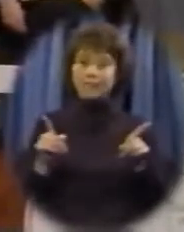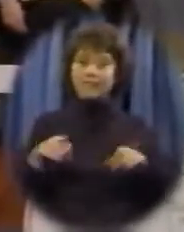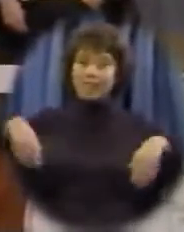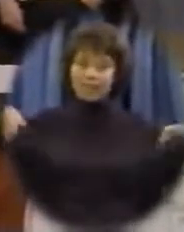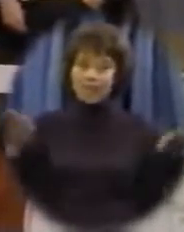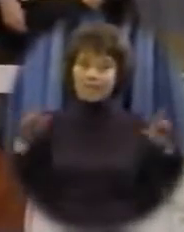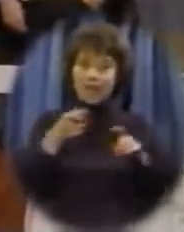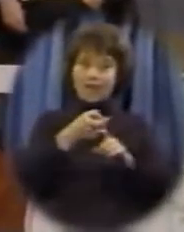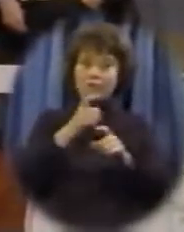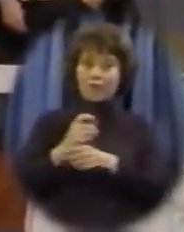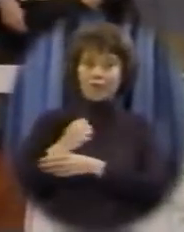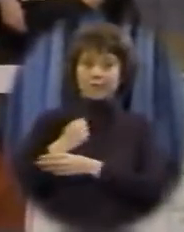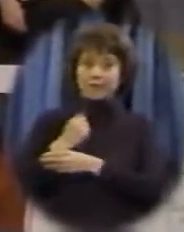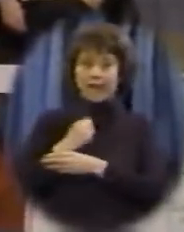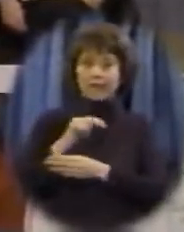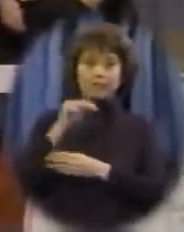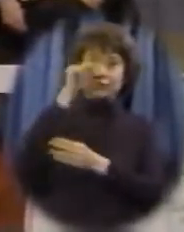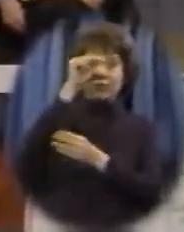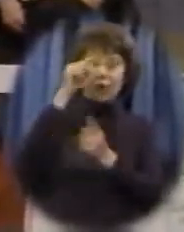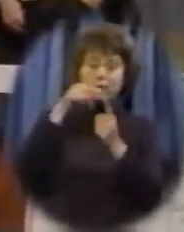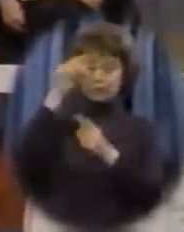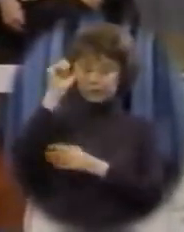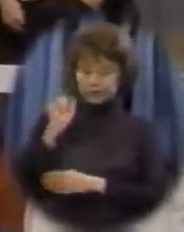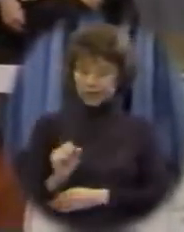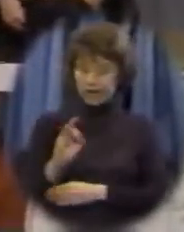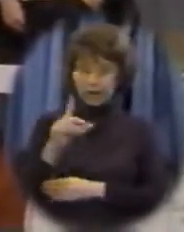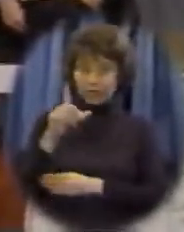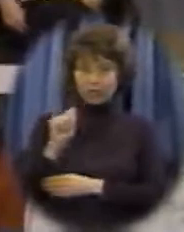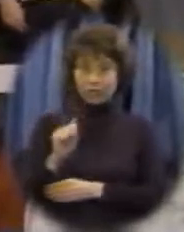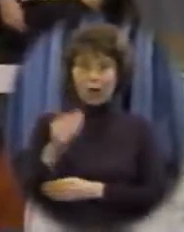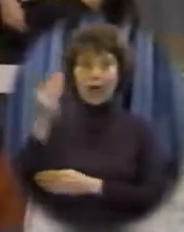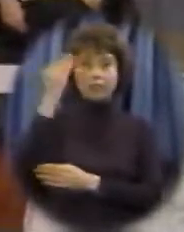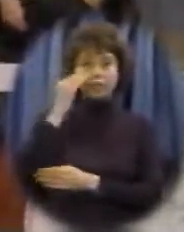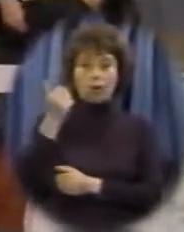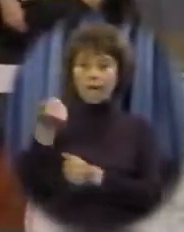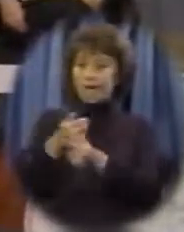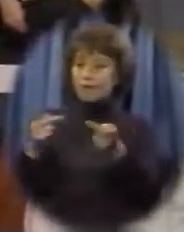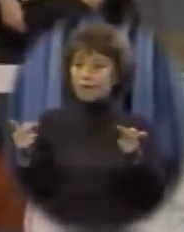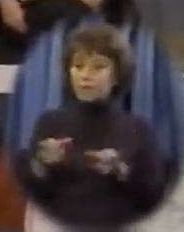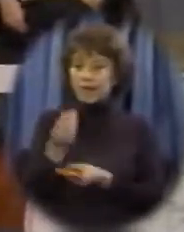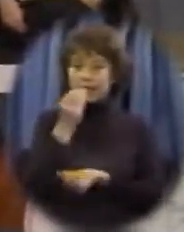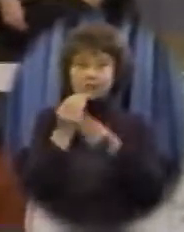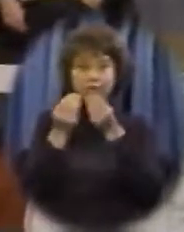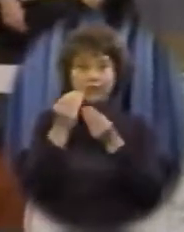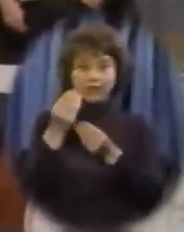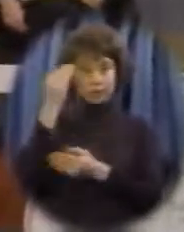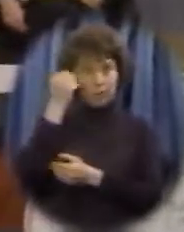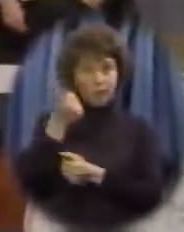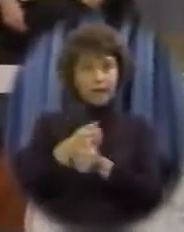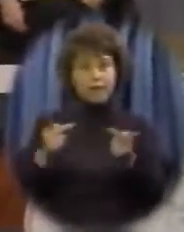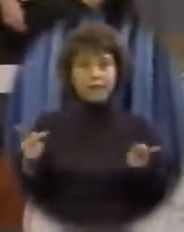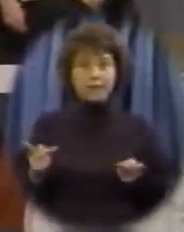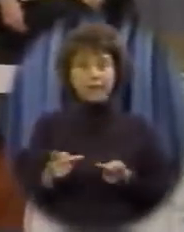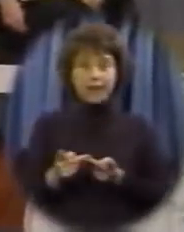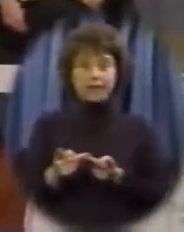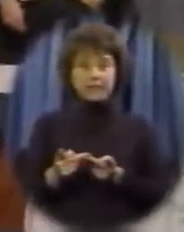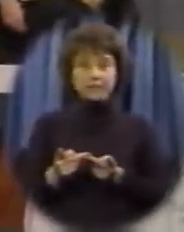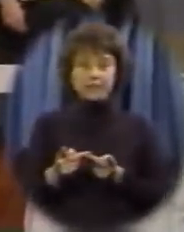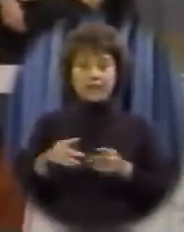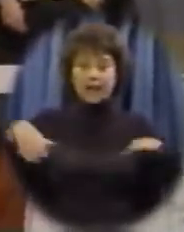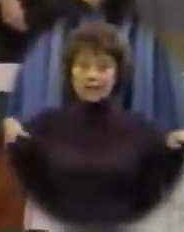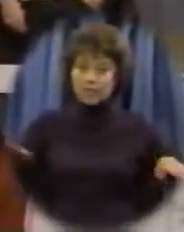yonder in Canada all the way to Florida, and they never miss a feeding ground. They never miss a feeding ground, and they drop in the waters